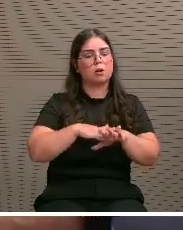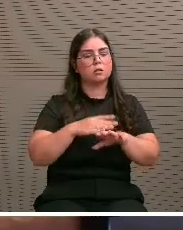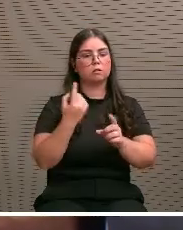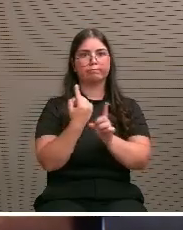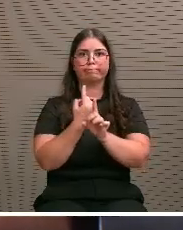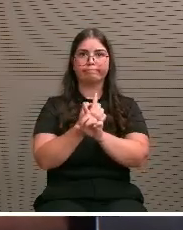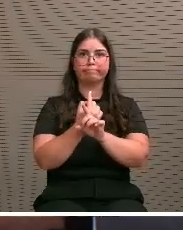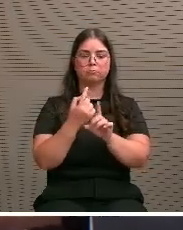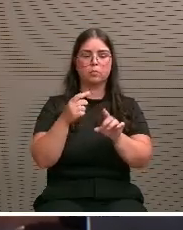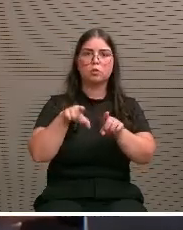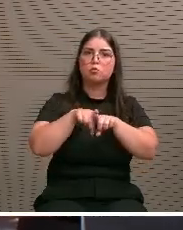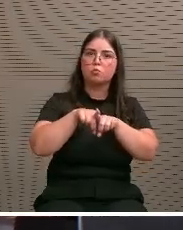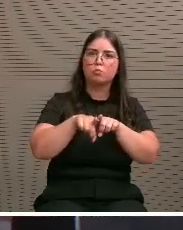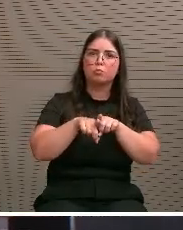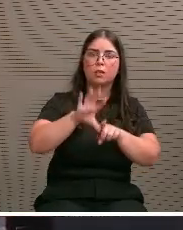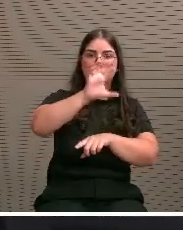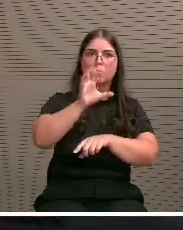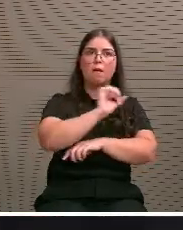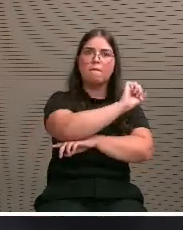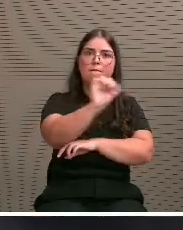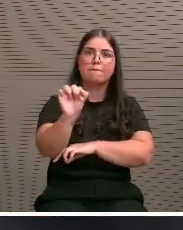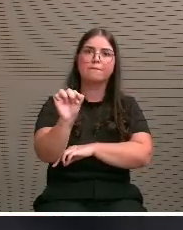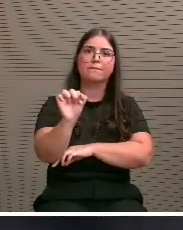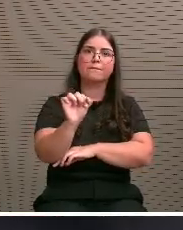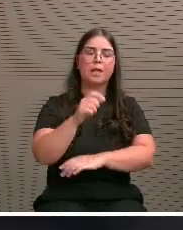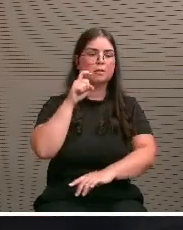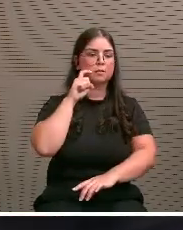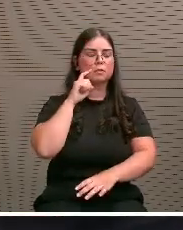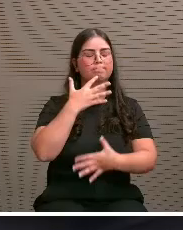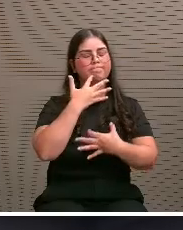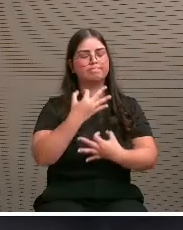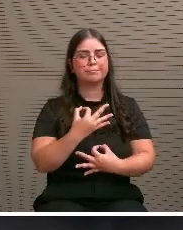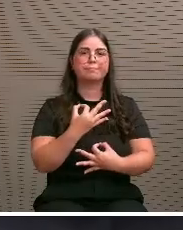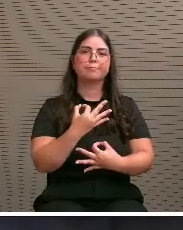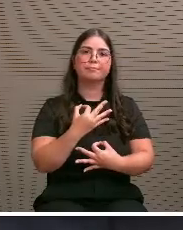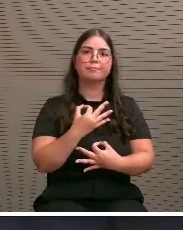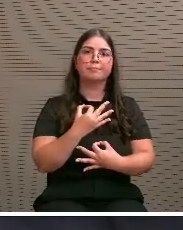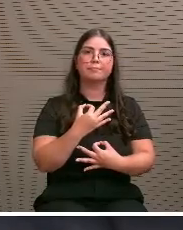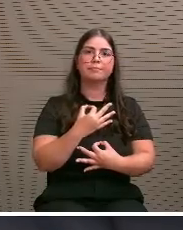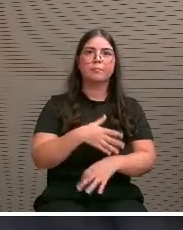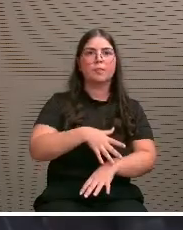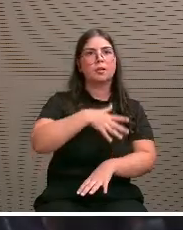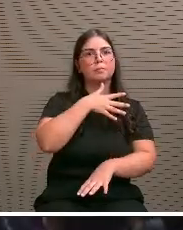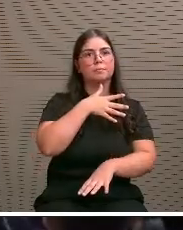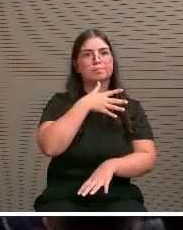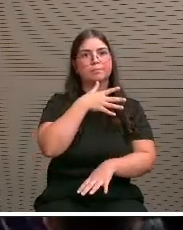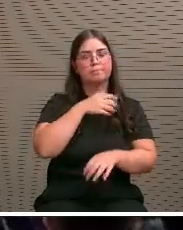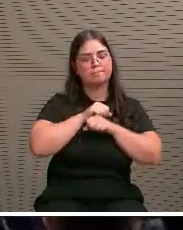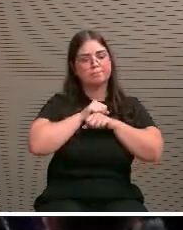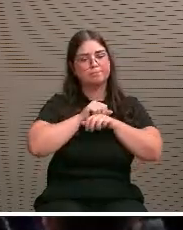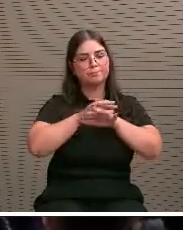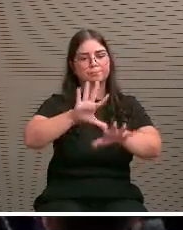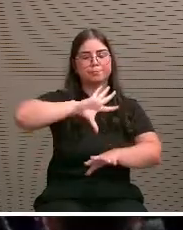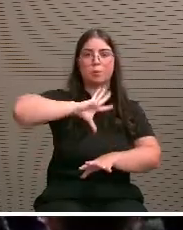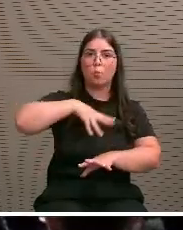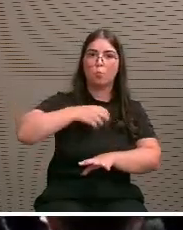make sure that you do not allow that same message to just be distributed around the world to places where perhaps the same message